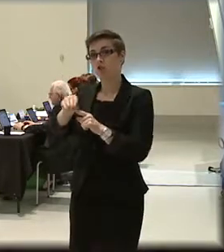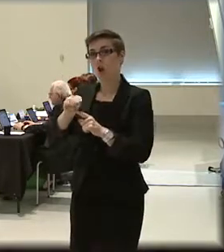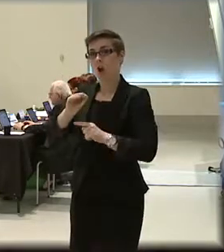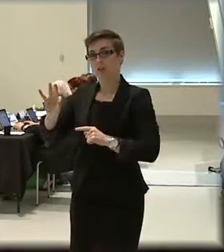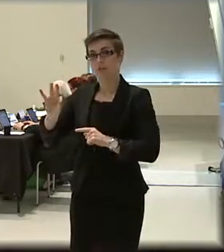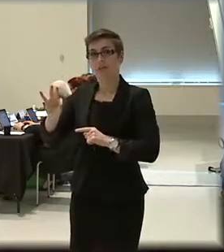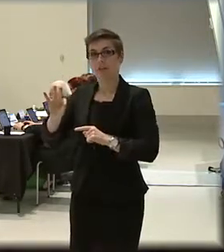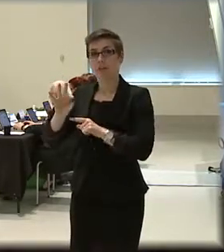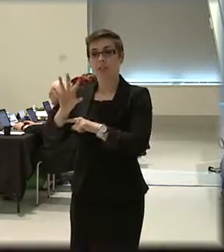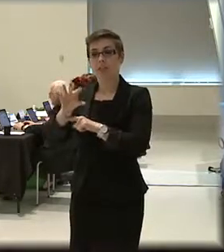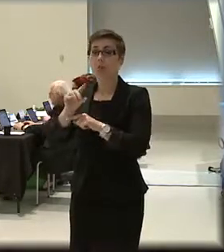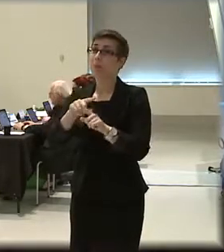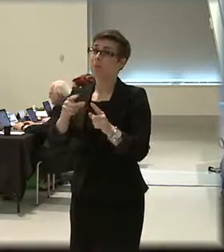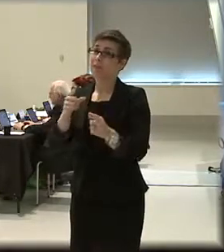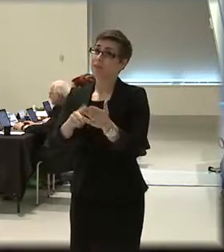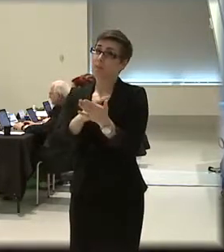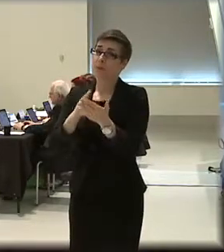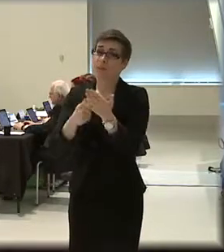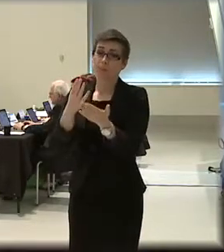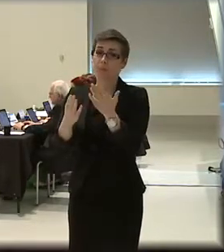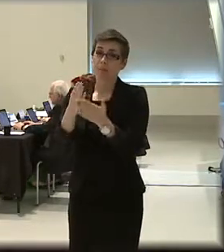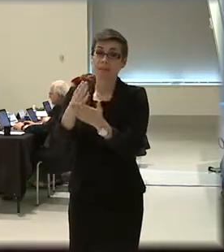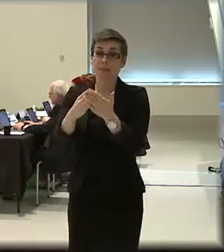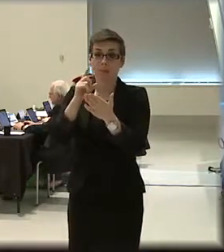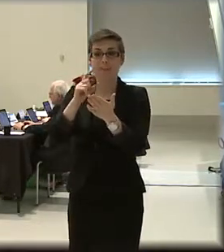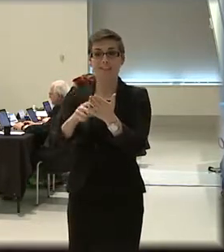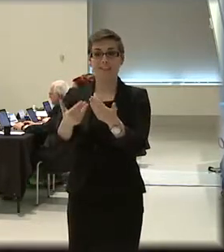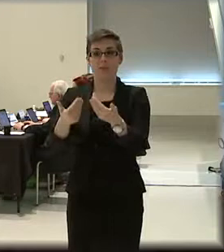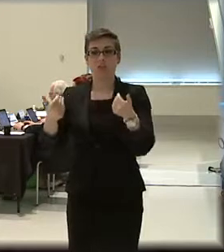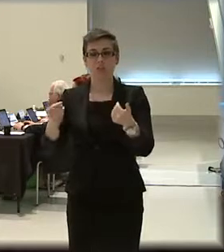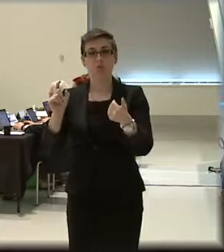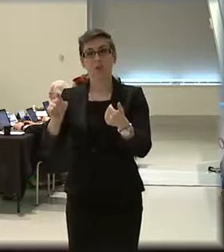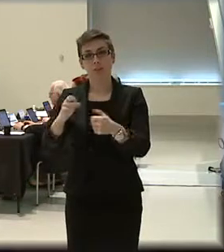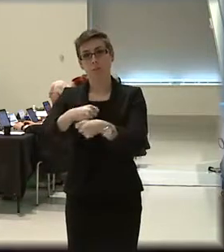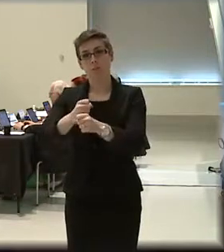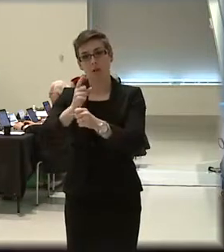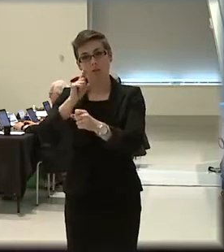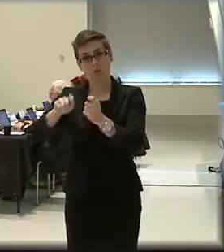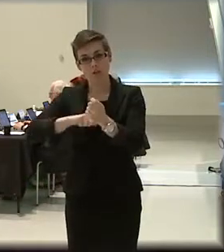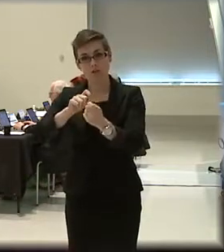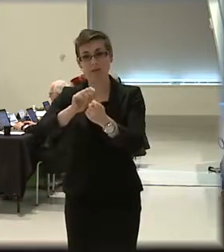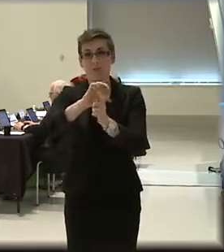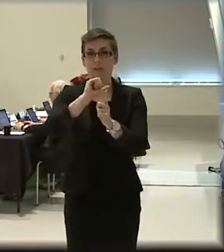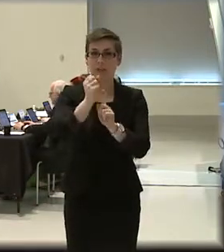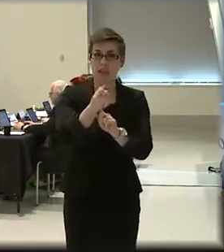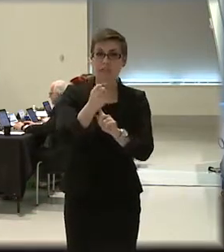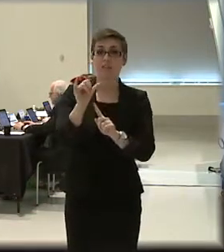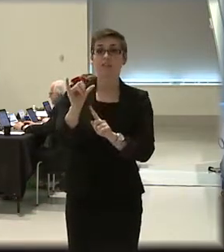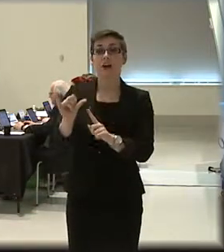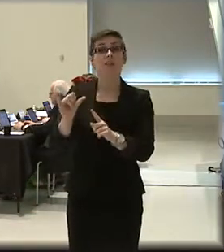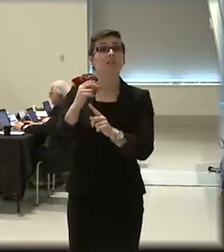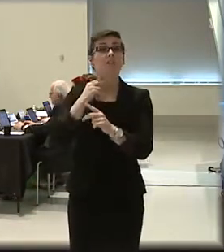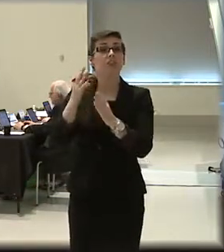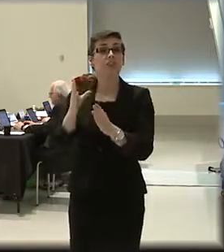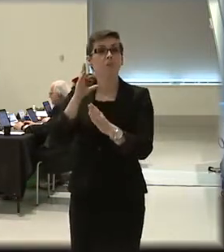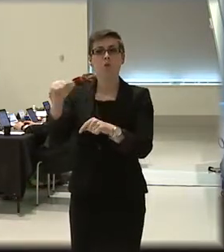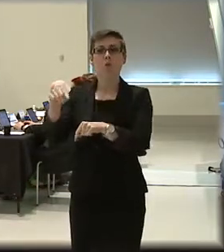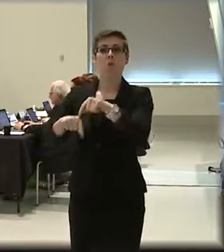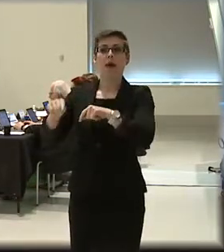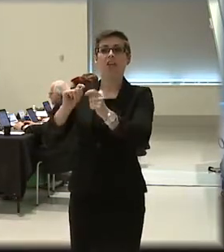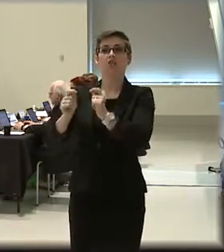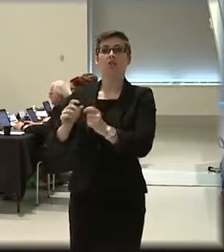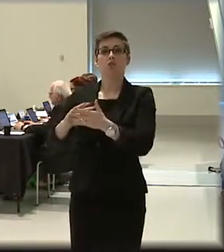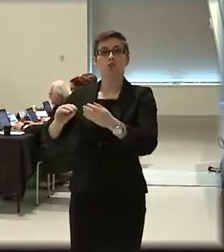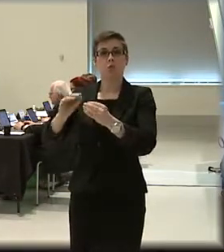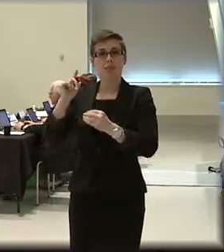some distinctions that we need to make for particular events in case the victim recants later, and we want to get them into the system to